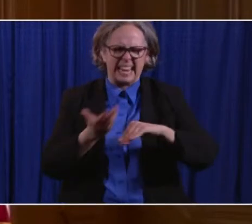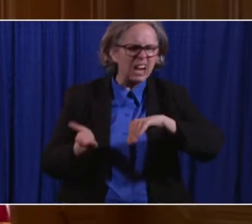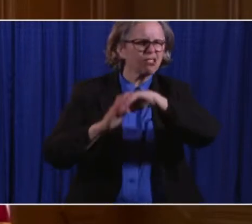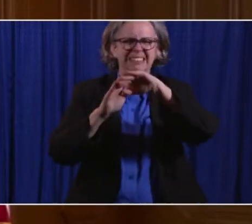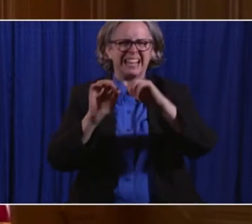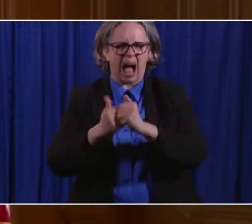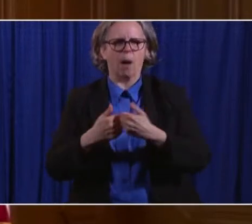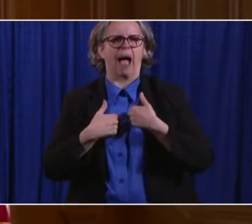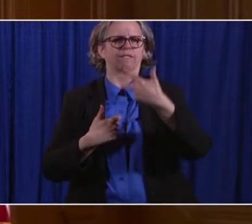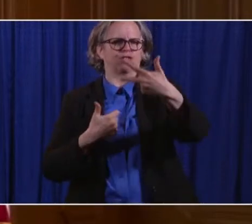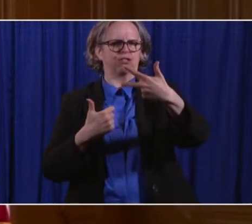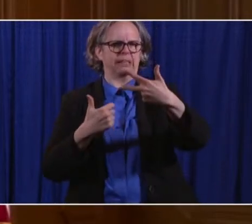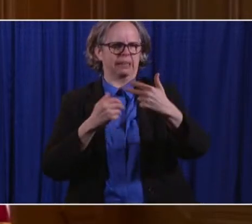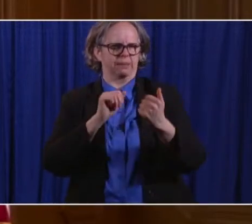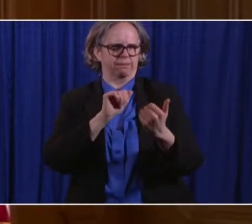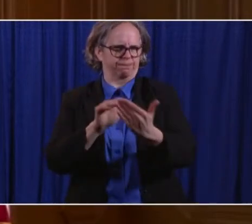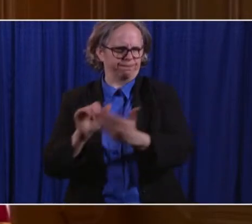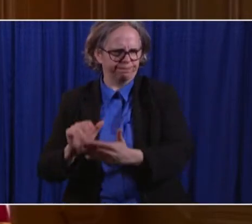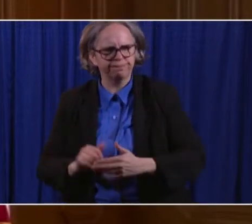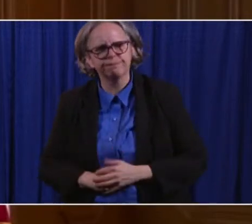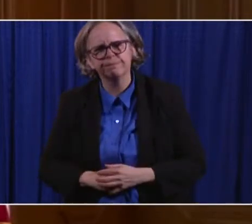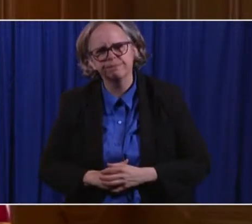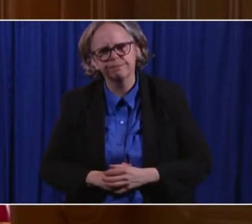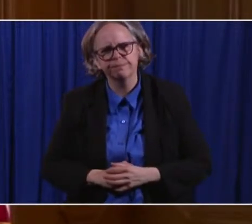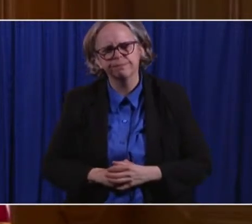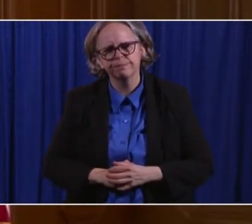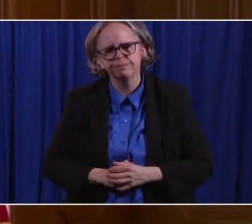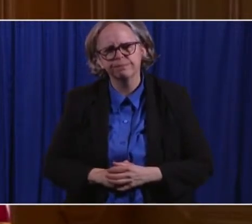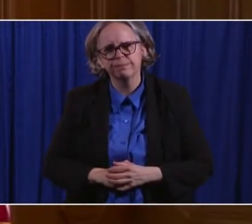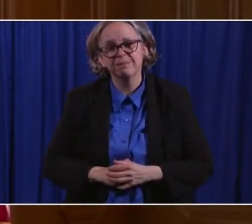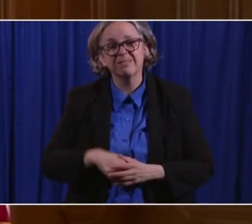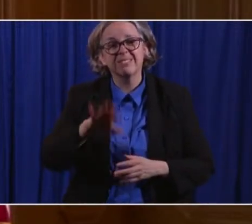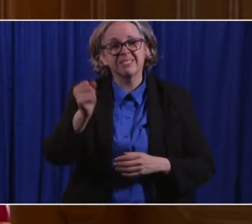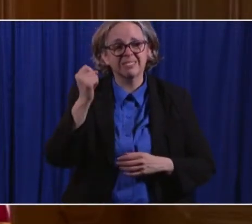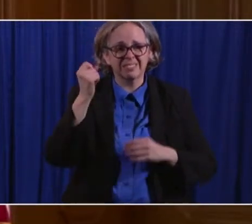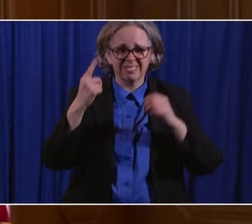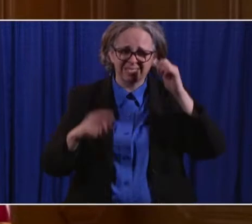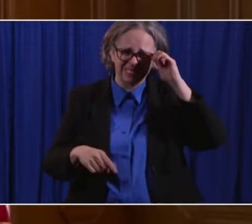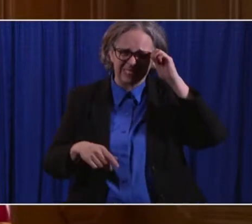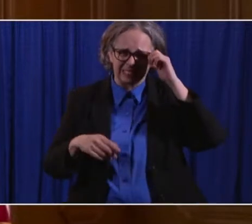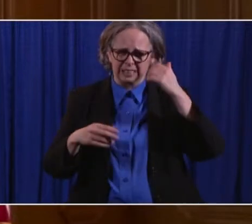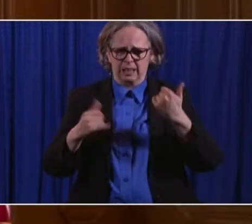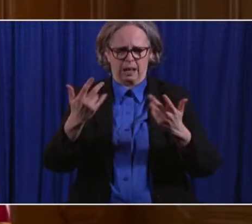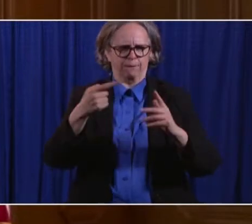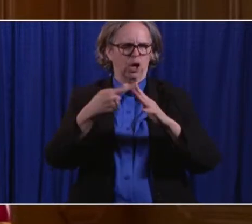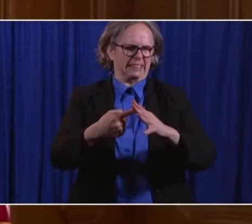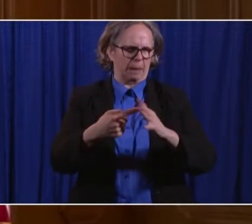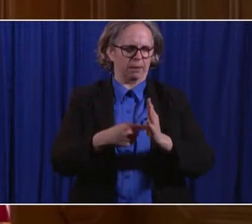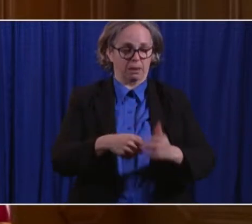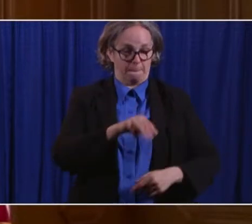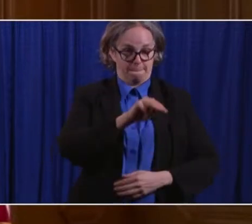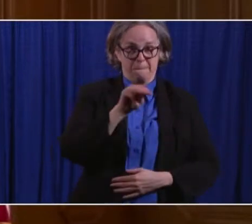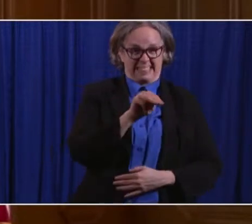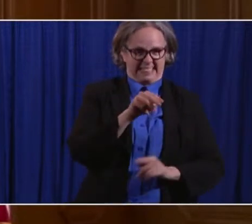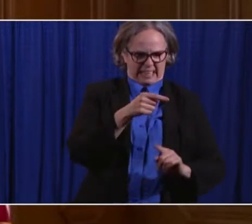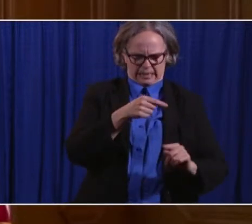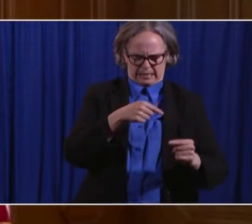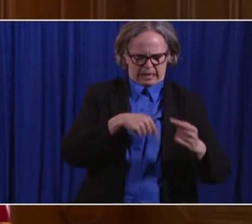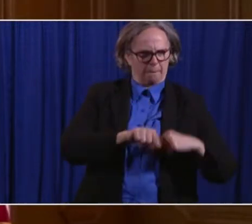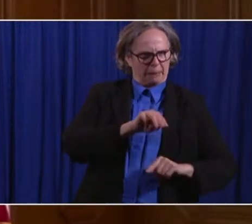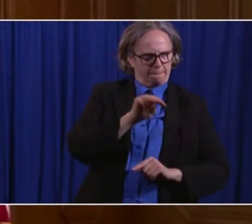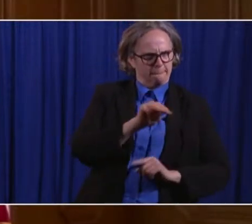and making it even more convenient. Beginning this coming Monday, our providers